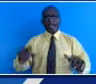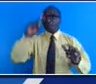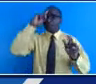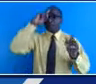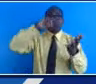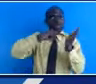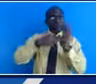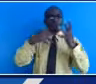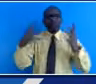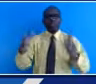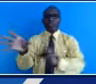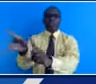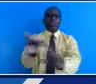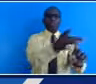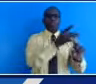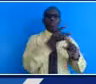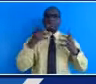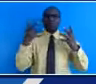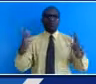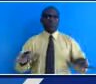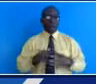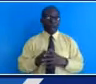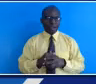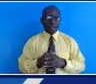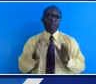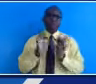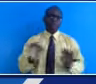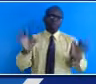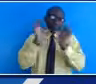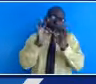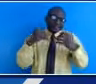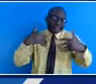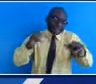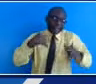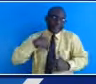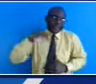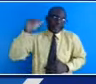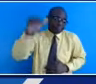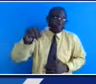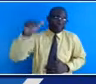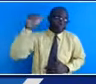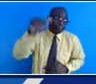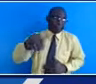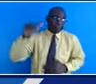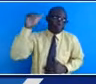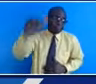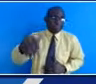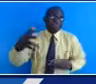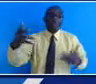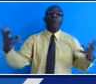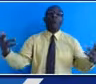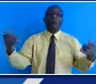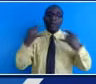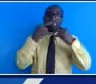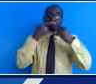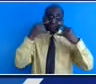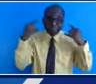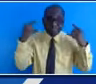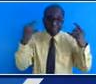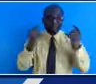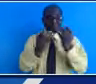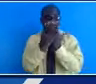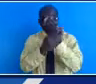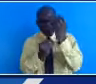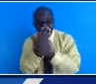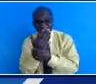realize that that distance will help us stop the spread. And everything is toward that goal, because if we stop the spread, we open business. We start to have that